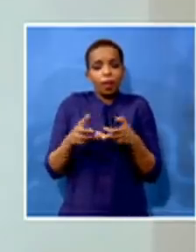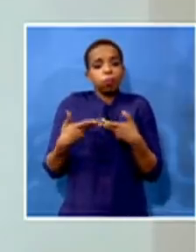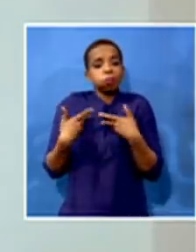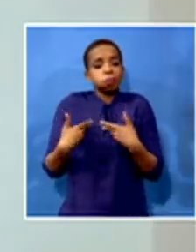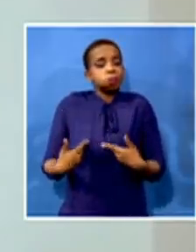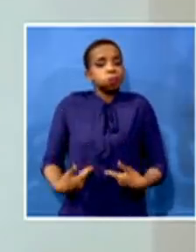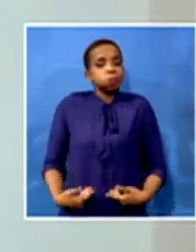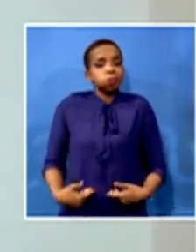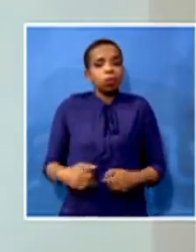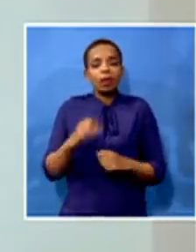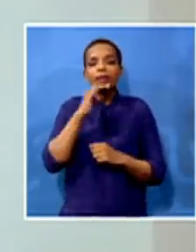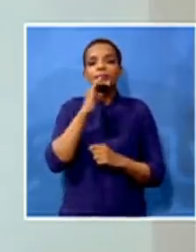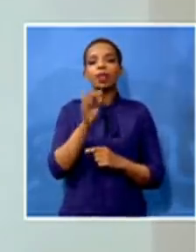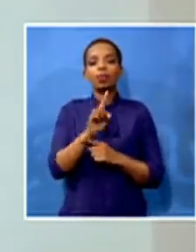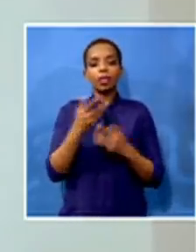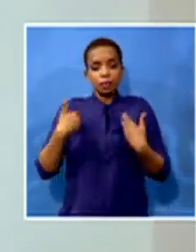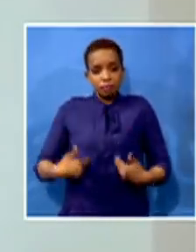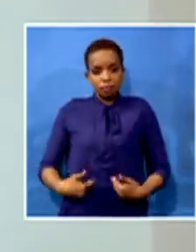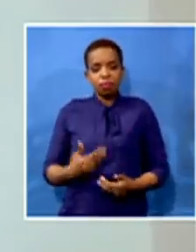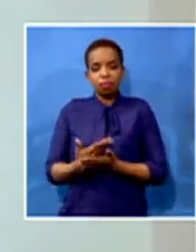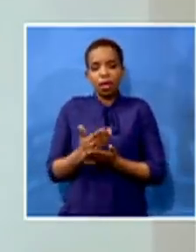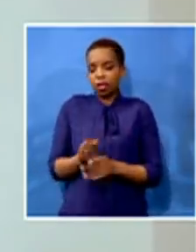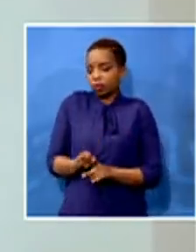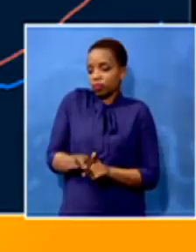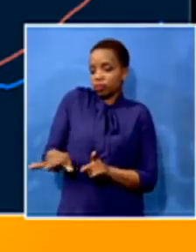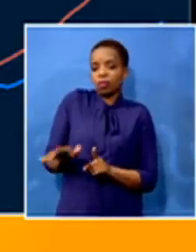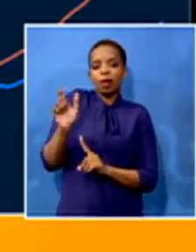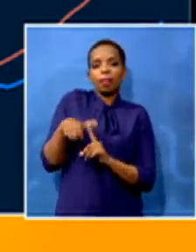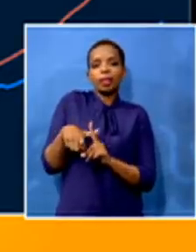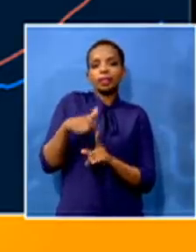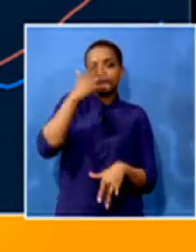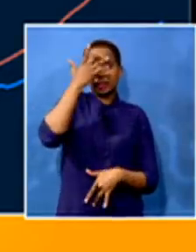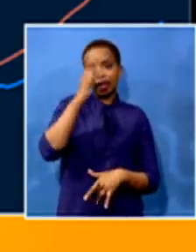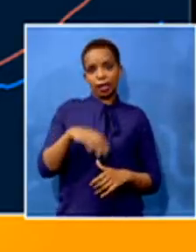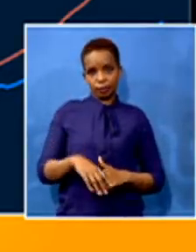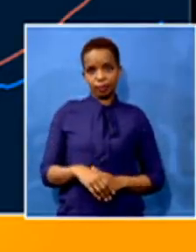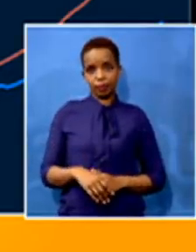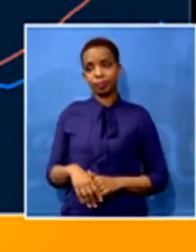are potentially infectious. So what does recoveries mean?